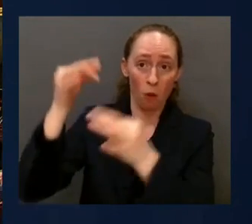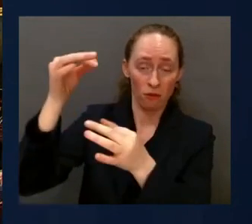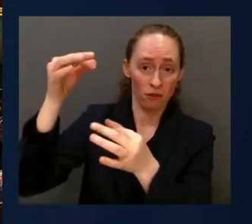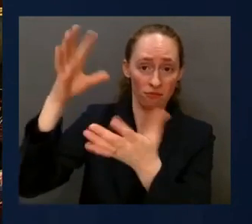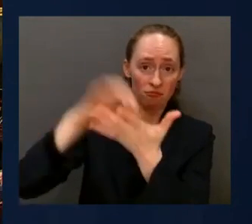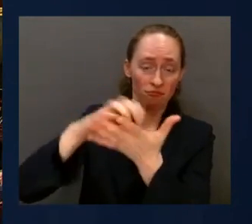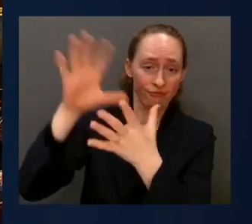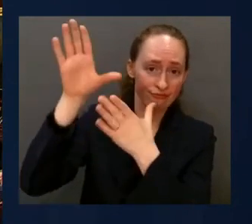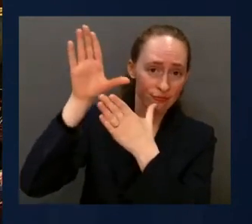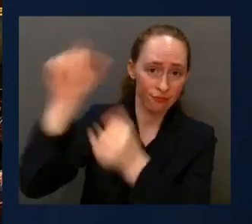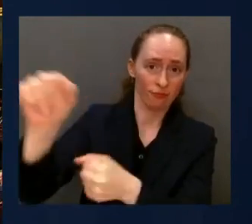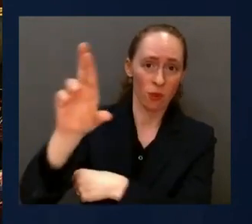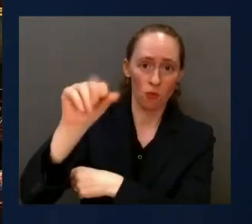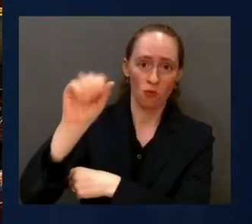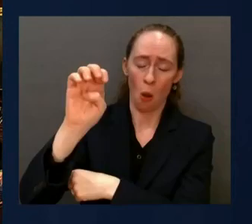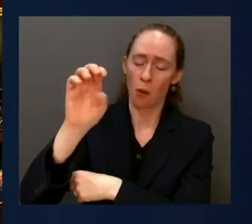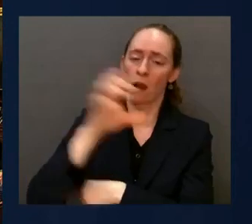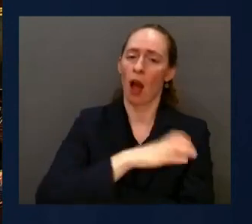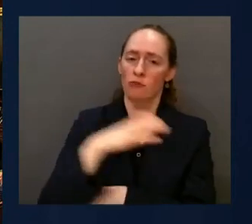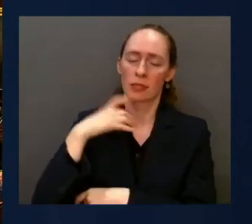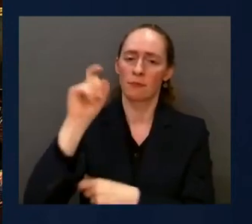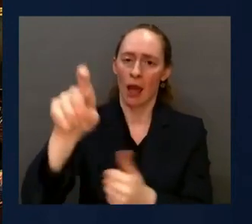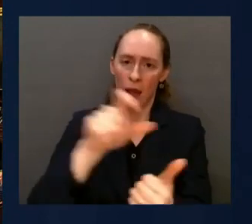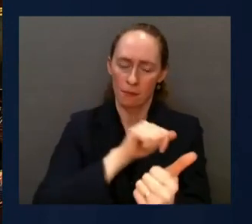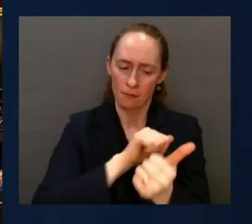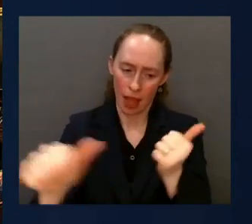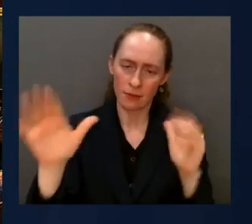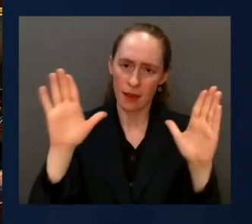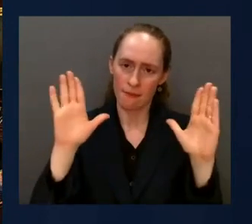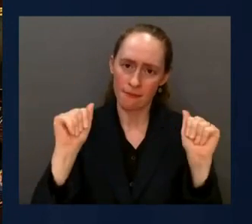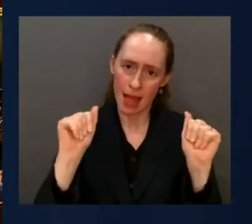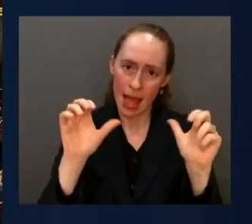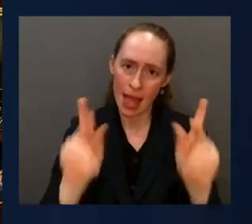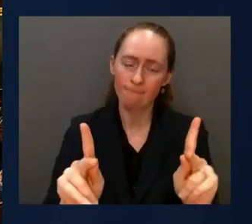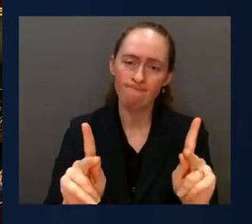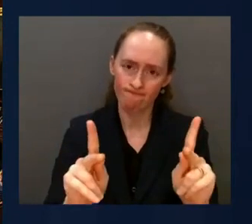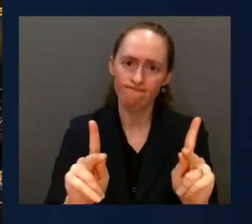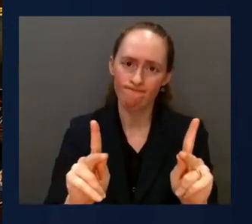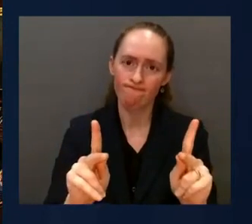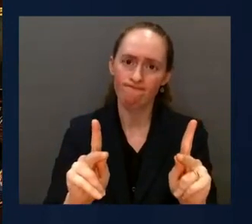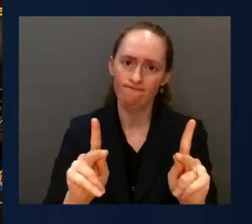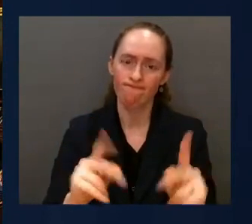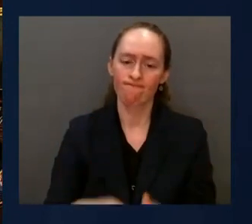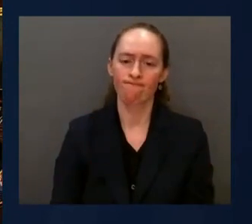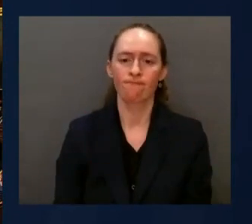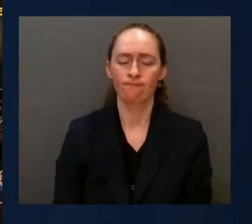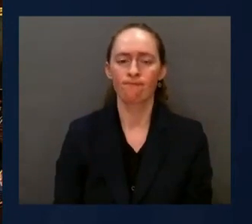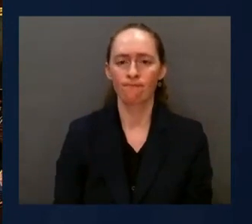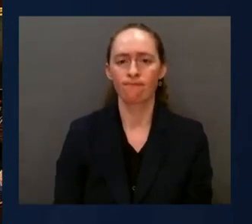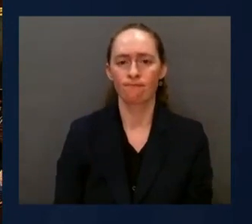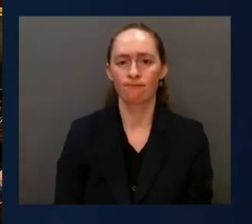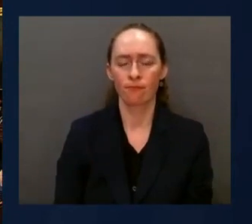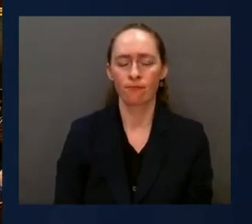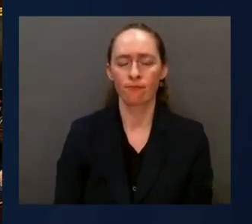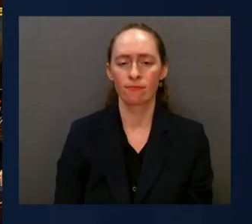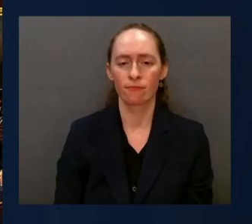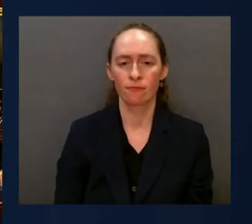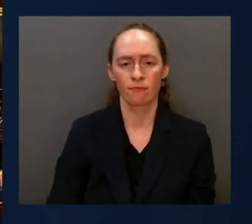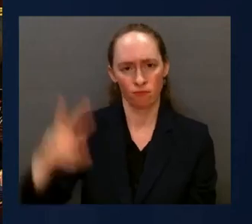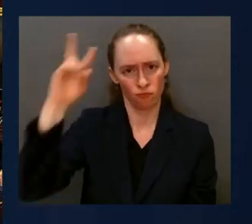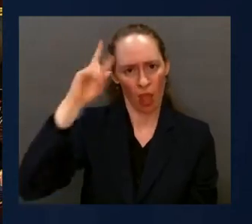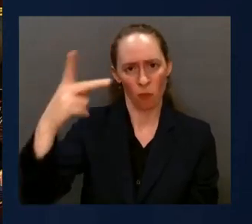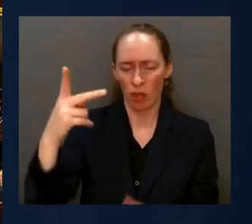Give every woman a constitutional right. The Vice President and I are doing everything to protect access to